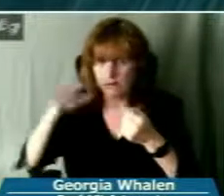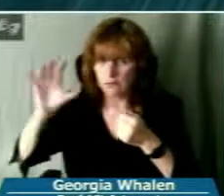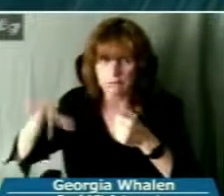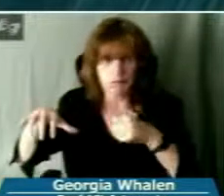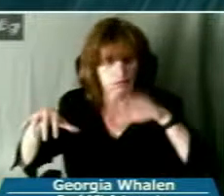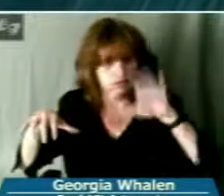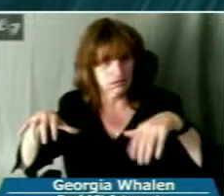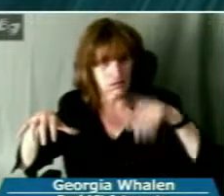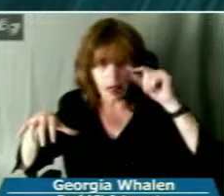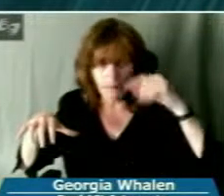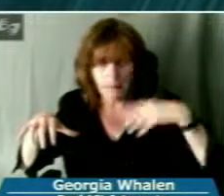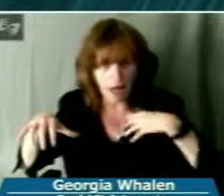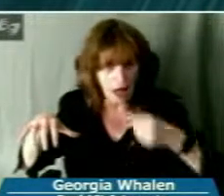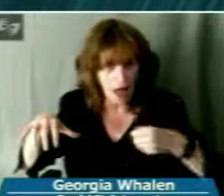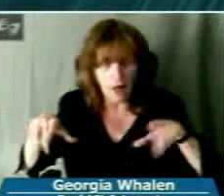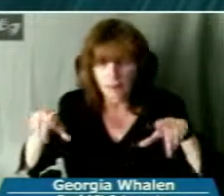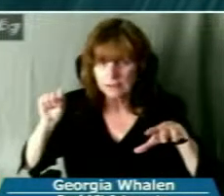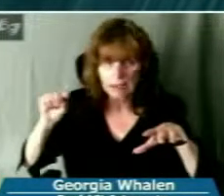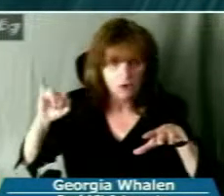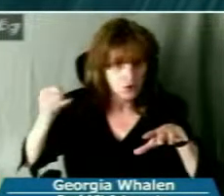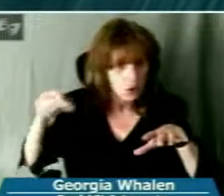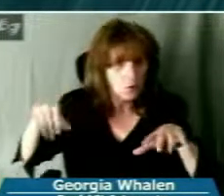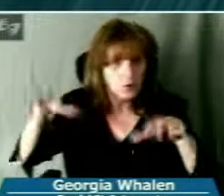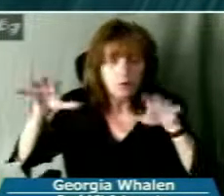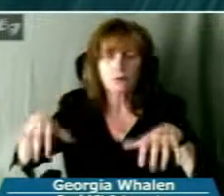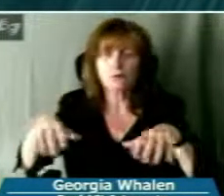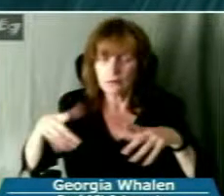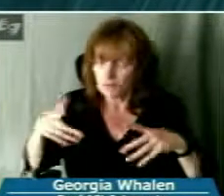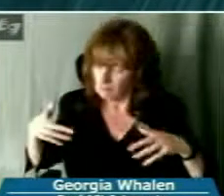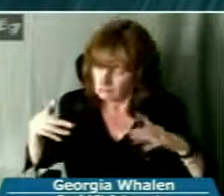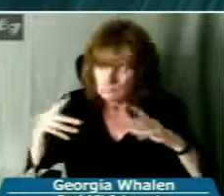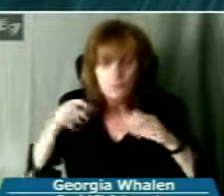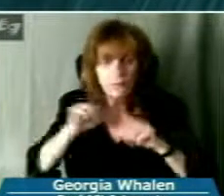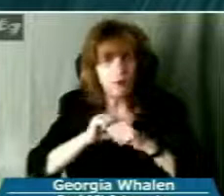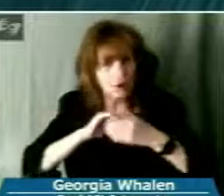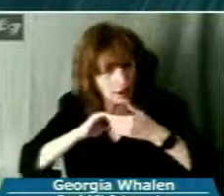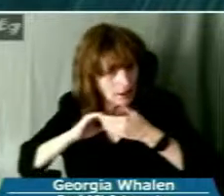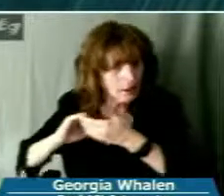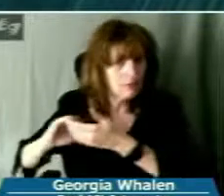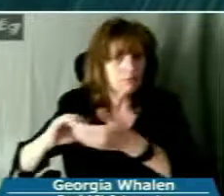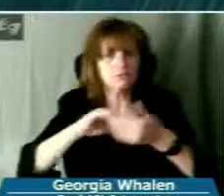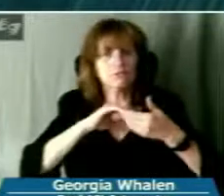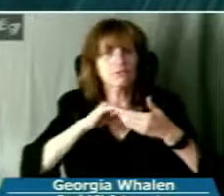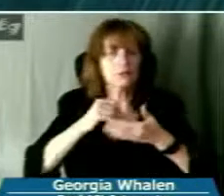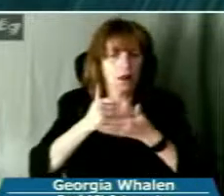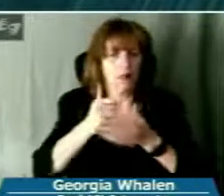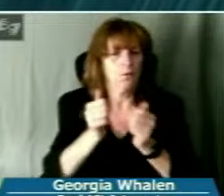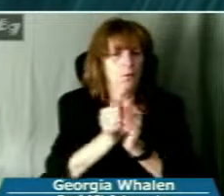all worked together to manage the transfer of the patients.